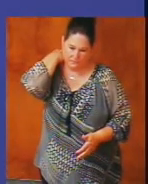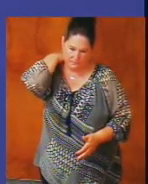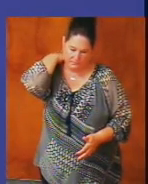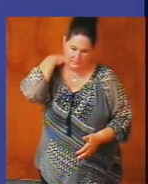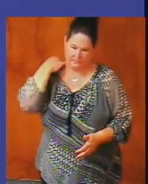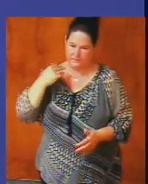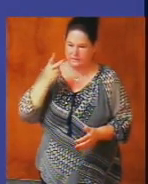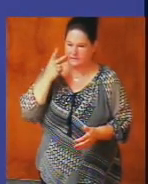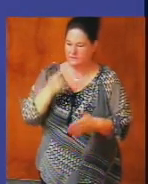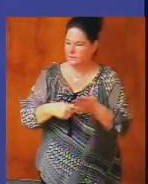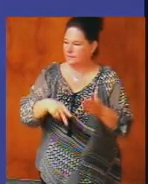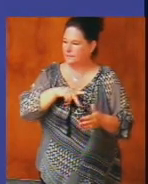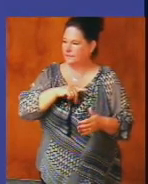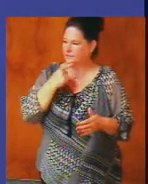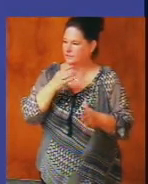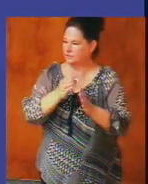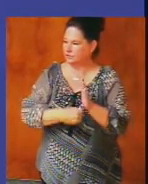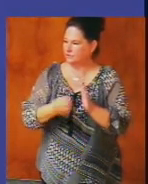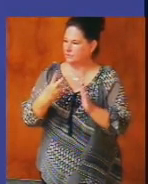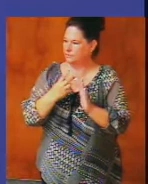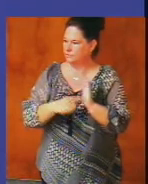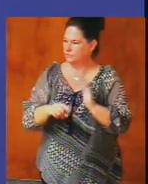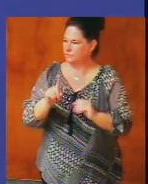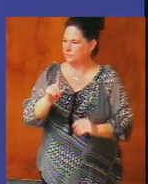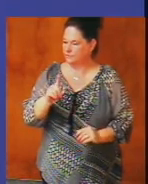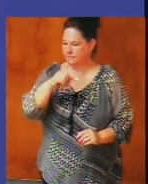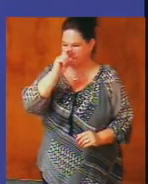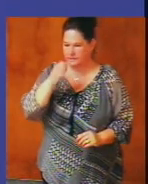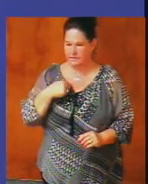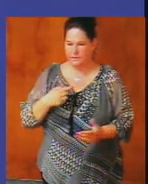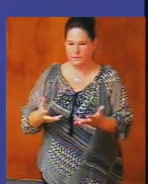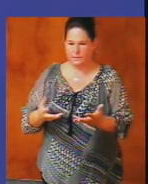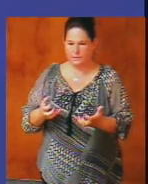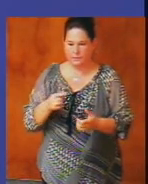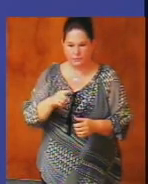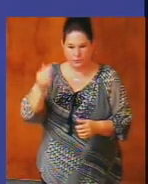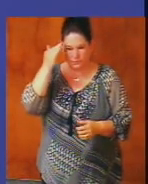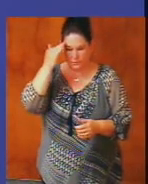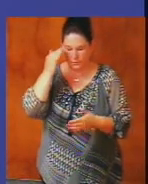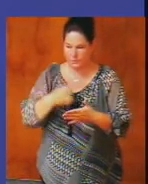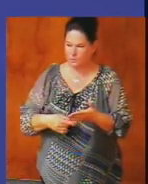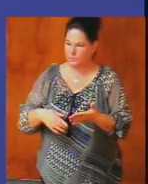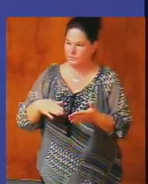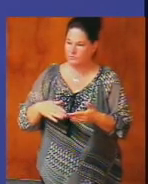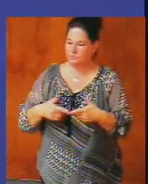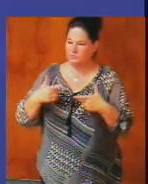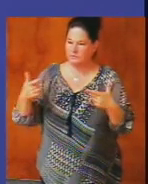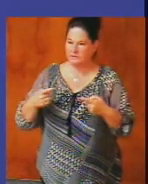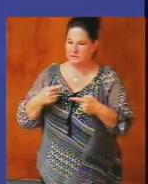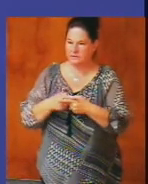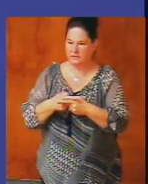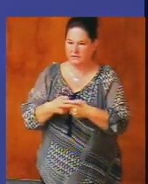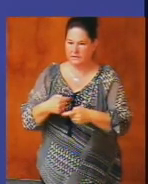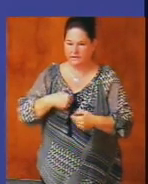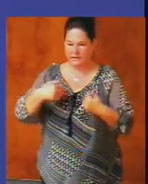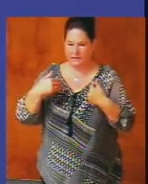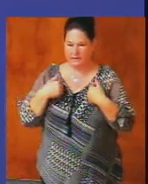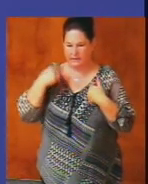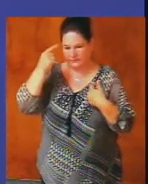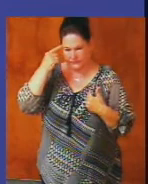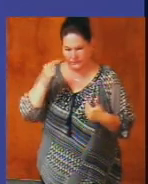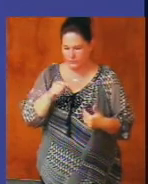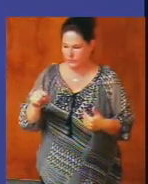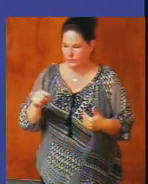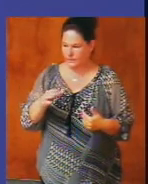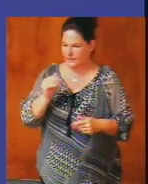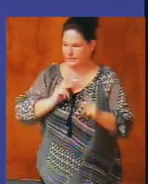Notice what Paul says in chapter 2, verse 1, "For I want you to know what a great conflict I have for you and